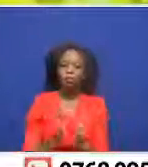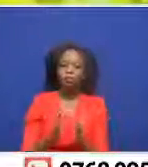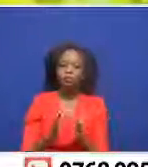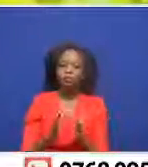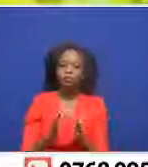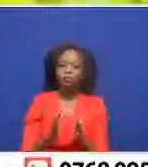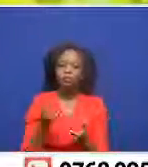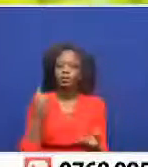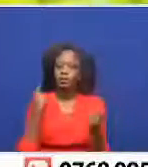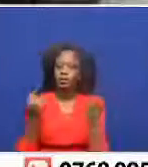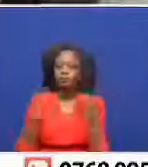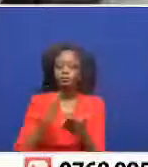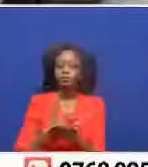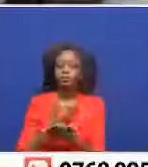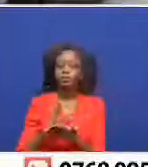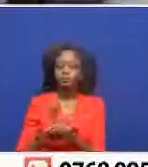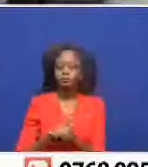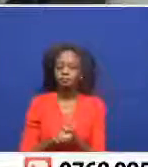sector.